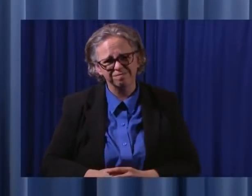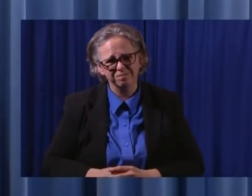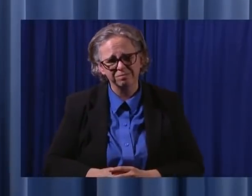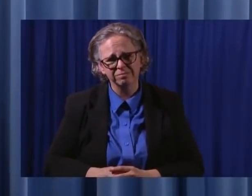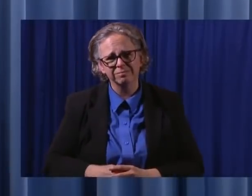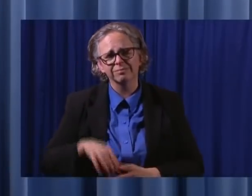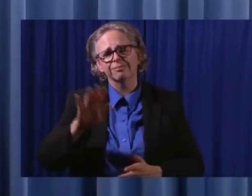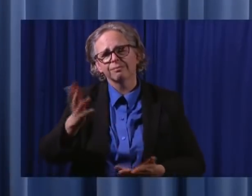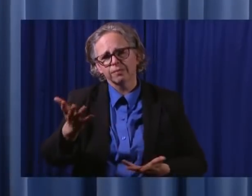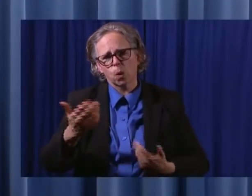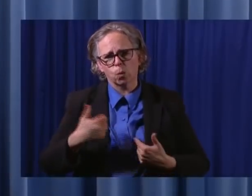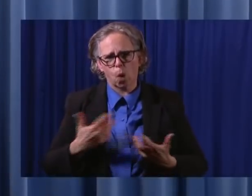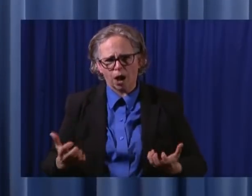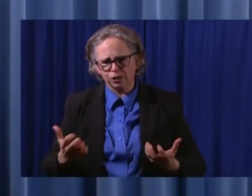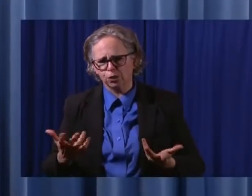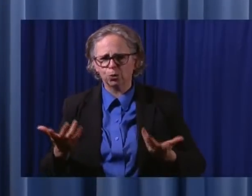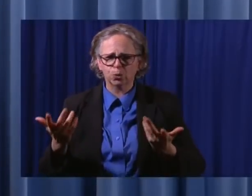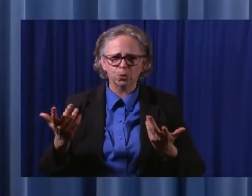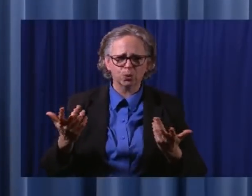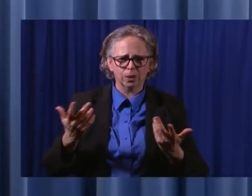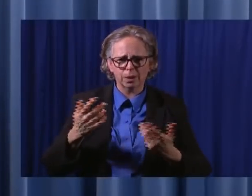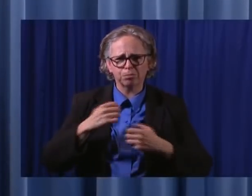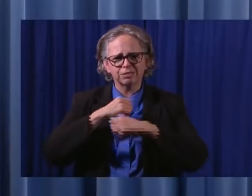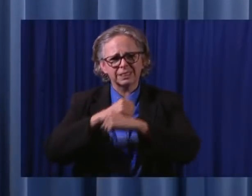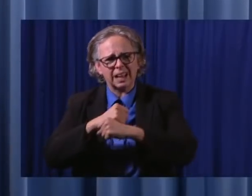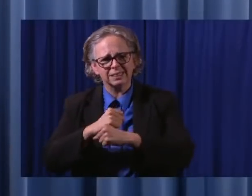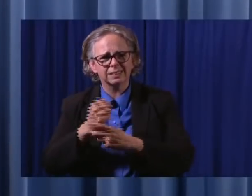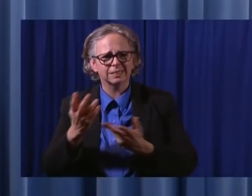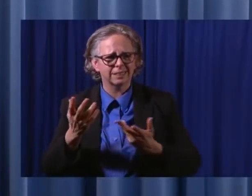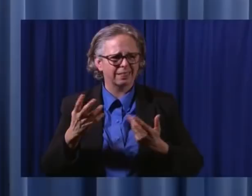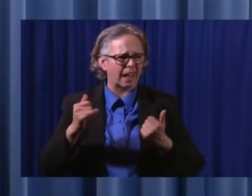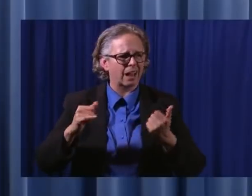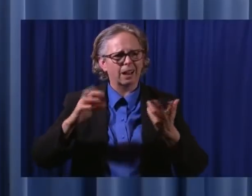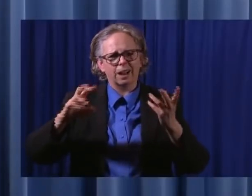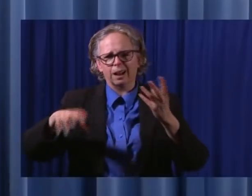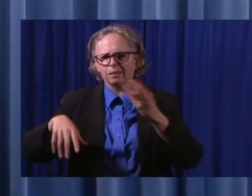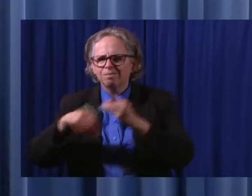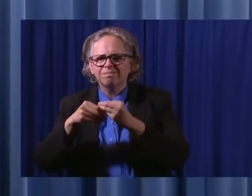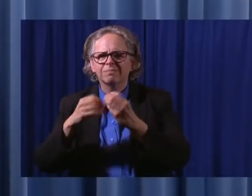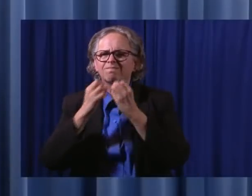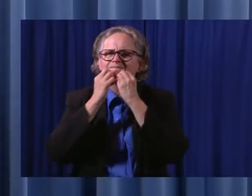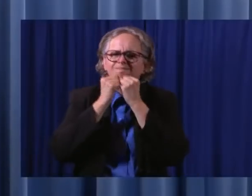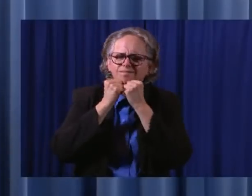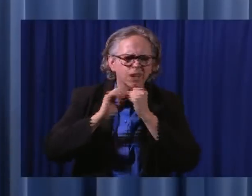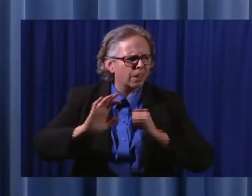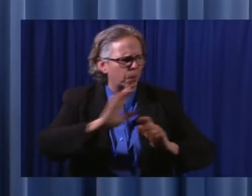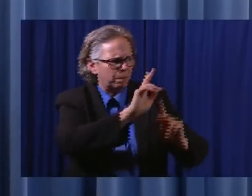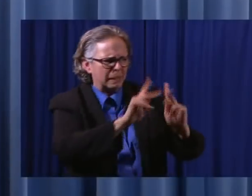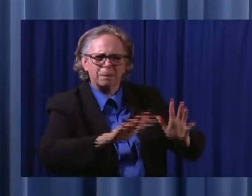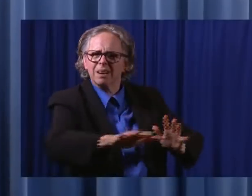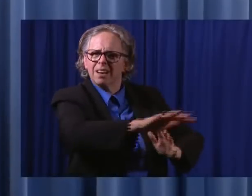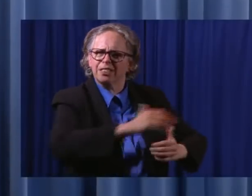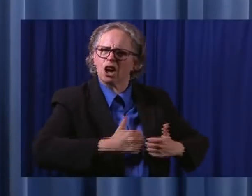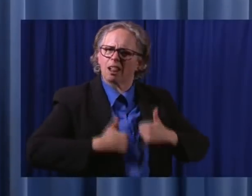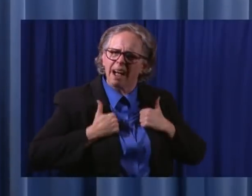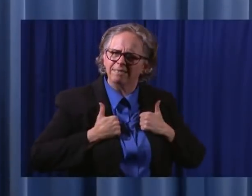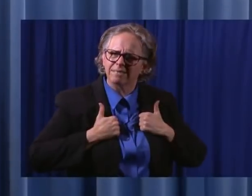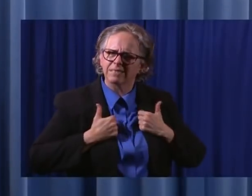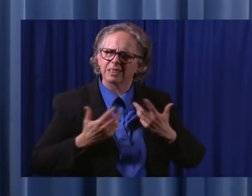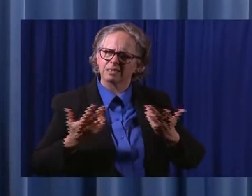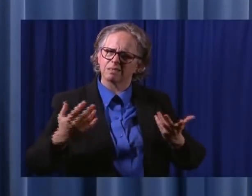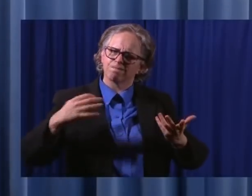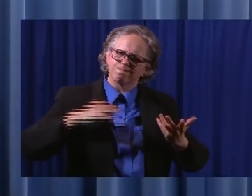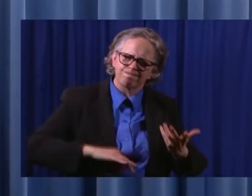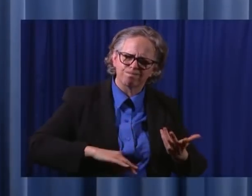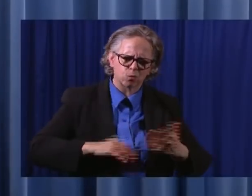life. And visits by family members to nursing homes, to their loved ones,